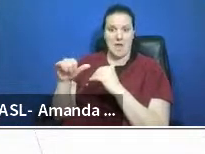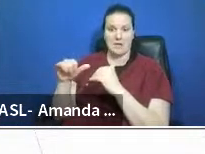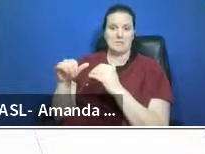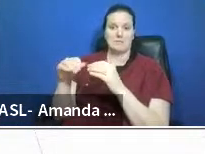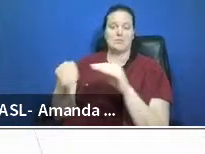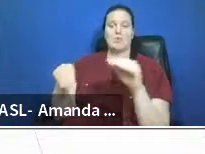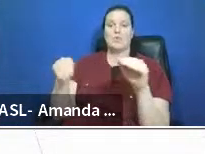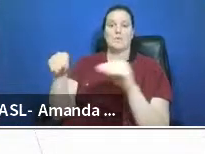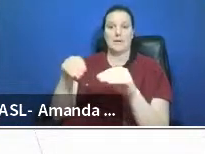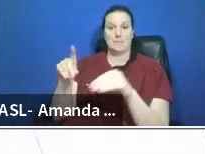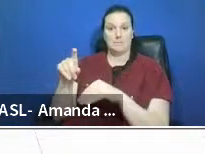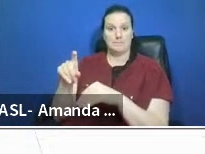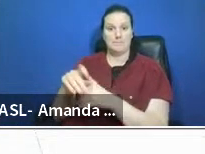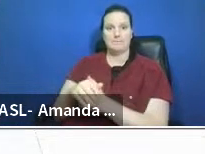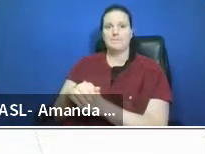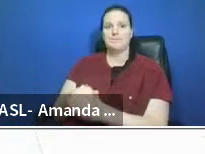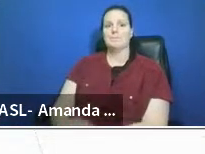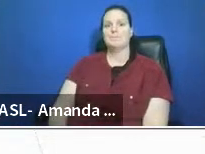of movement.